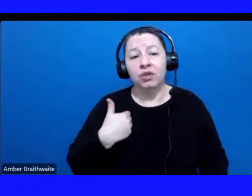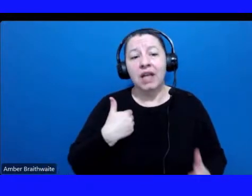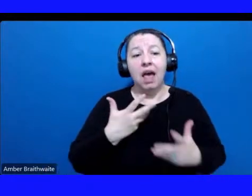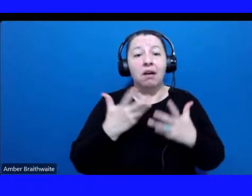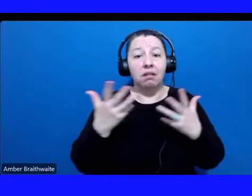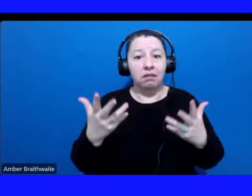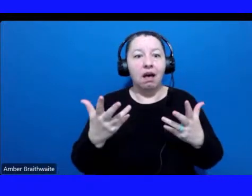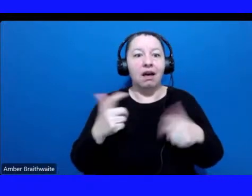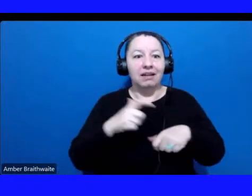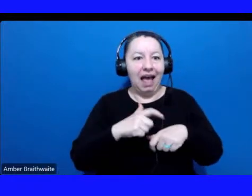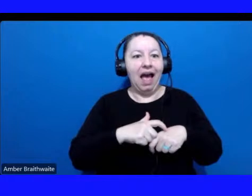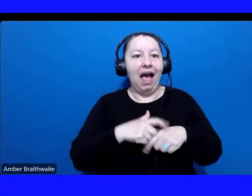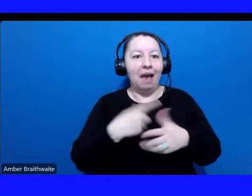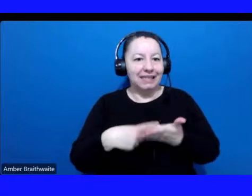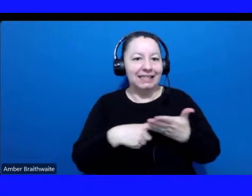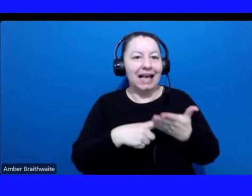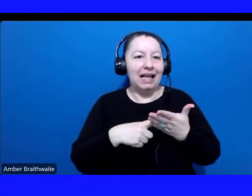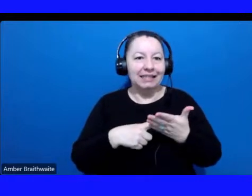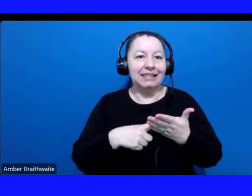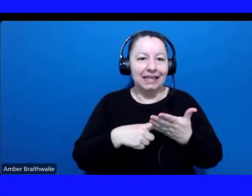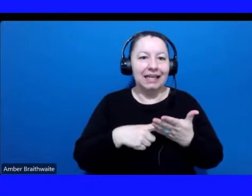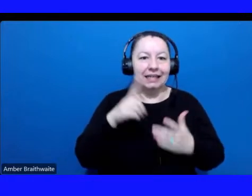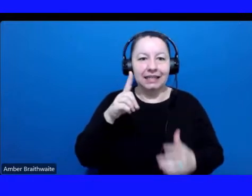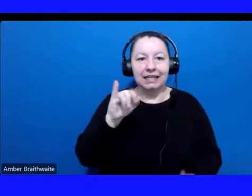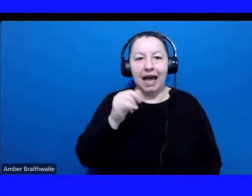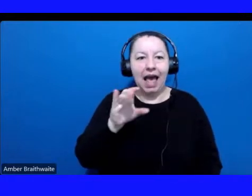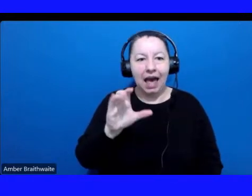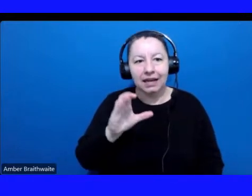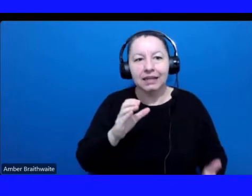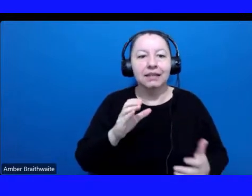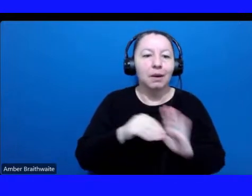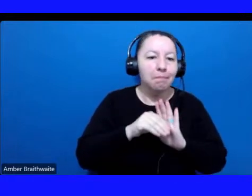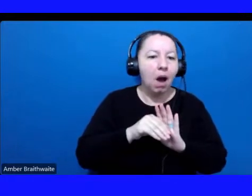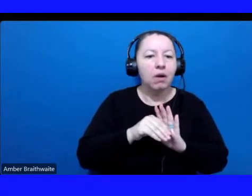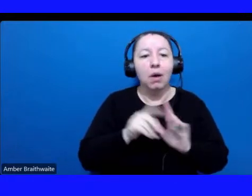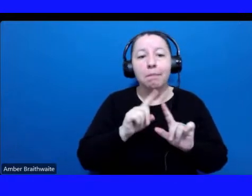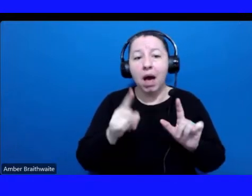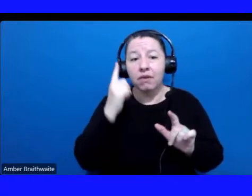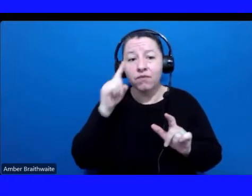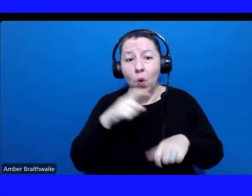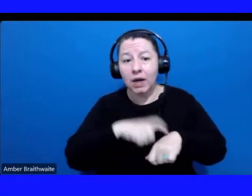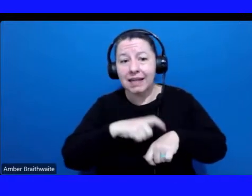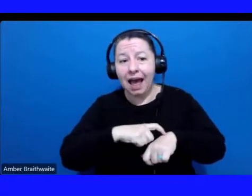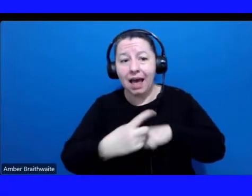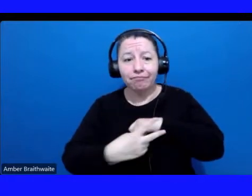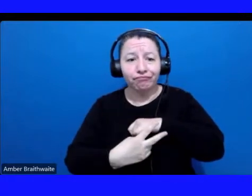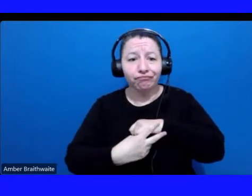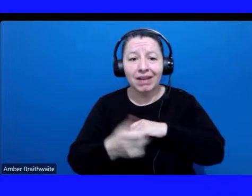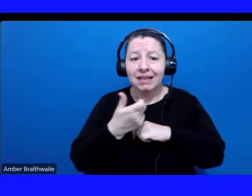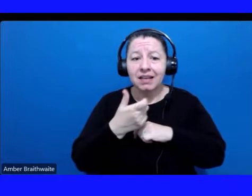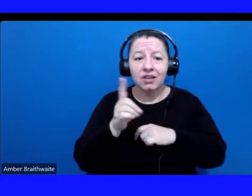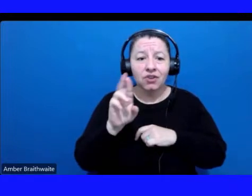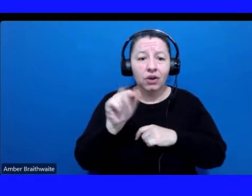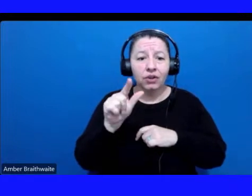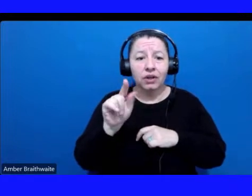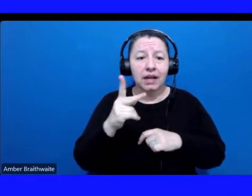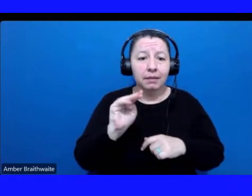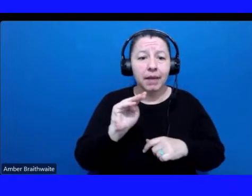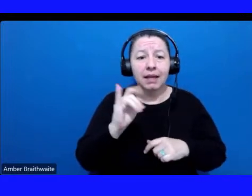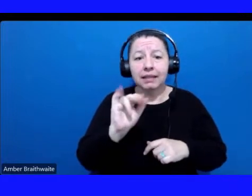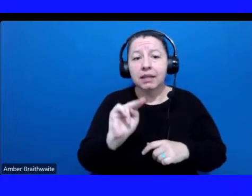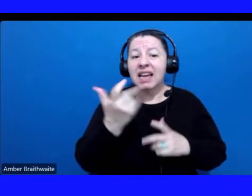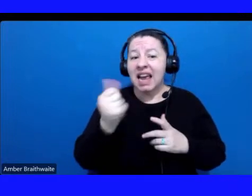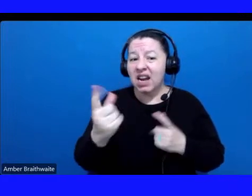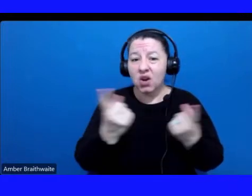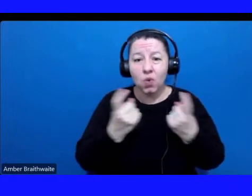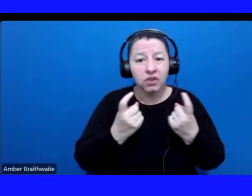in question, but I think the more the board as a whole understands the program and the value of it, even if we don't see bottom